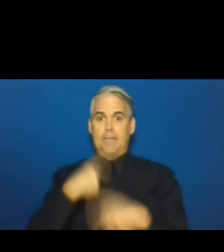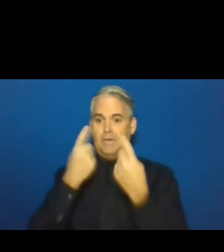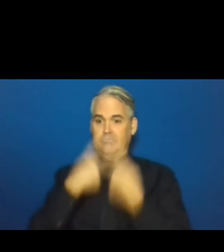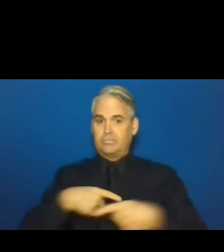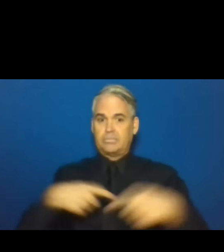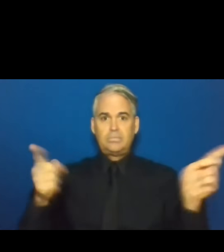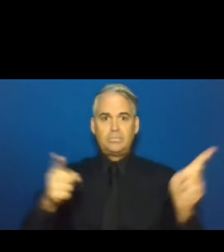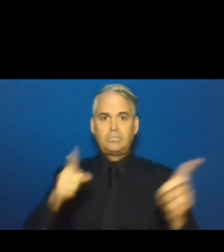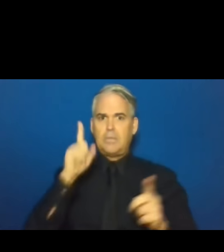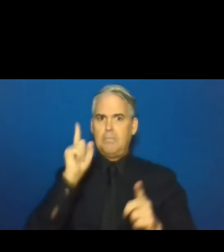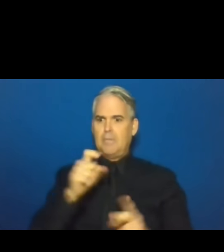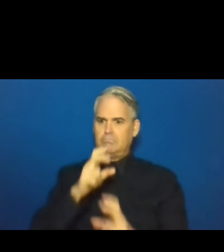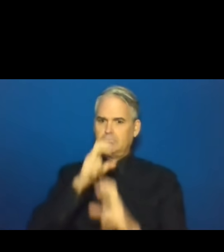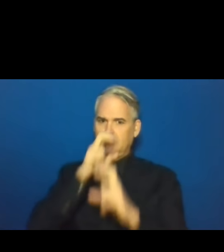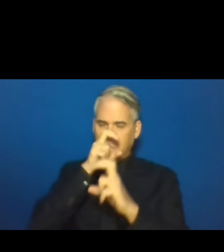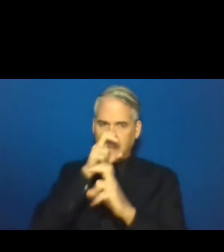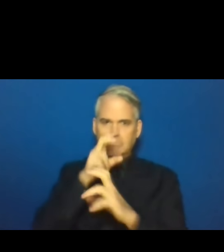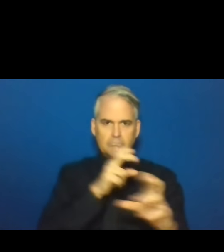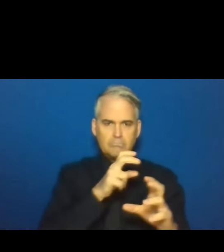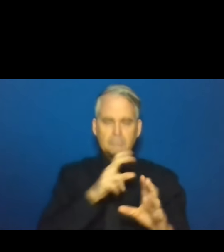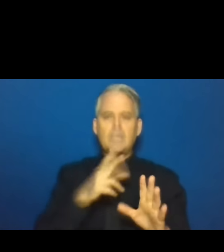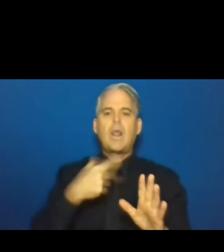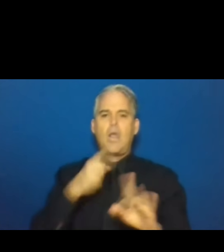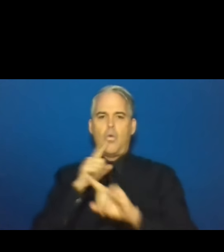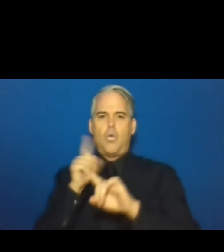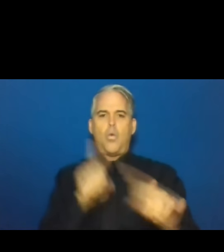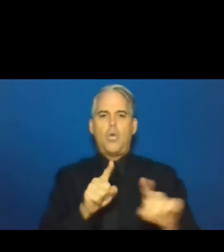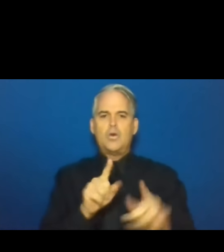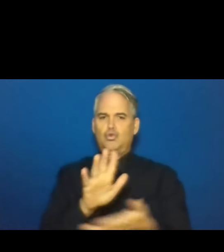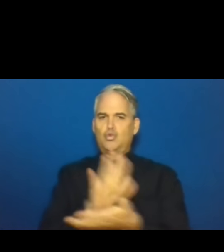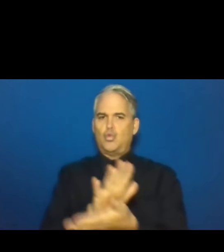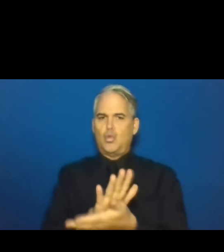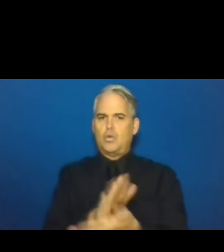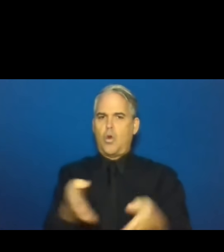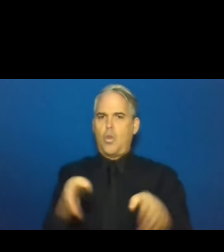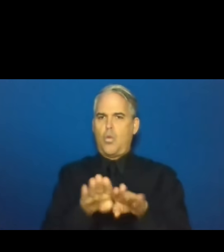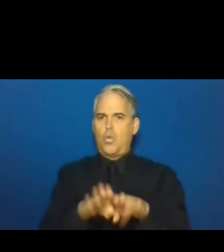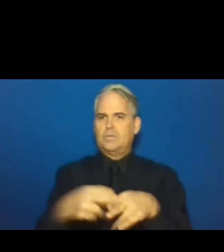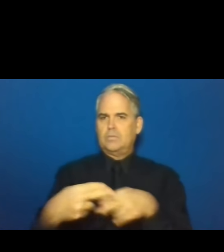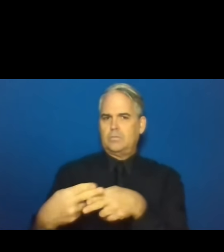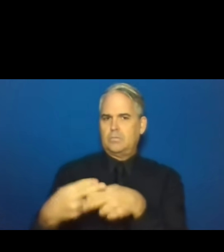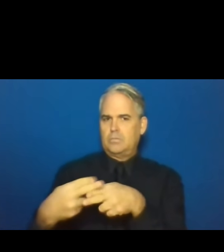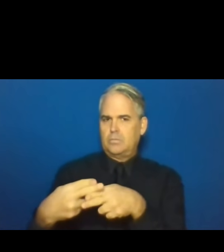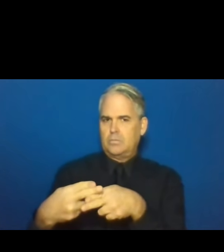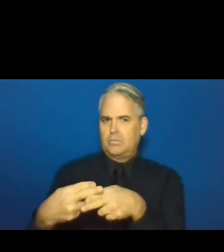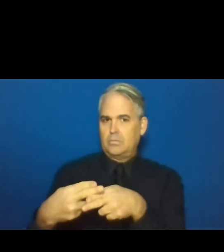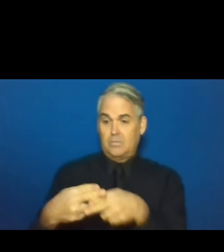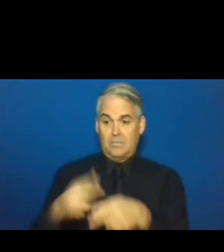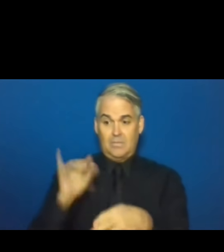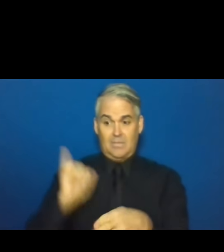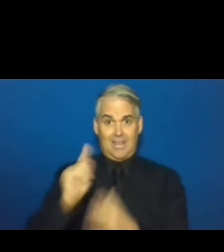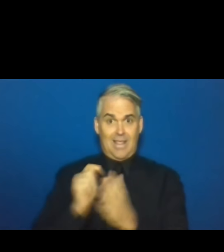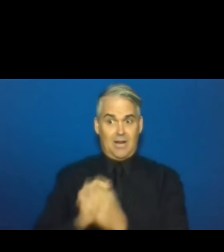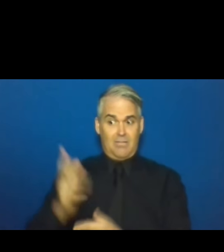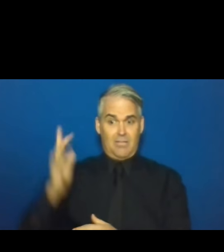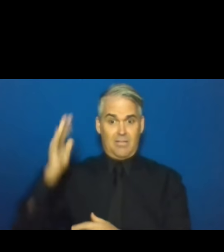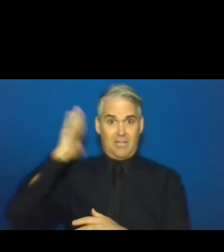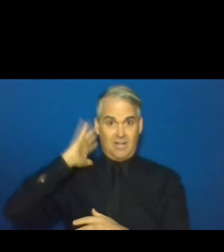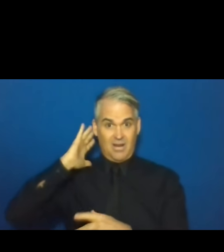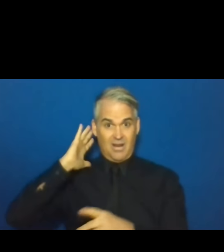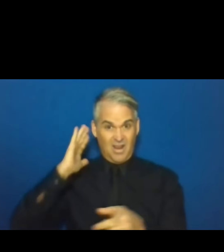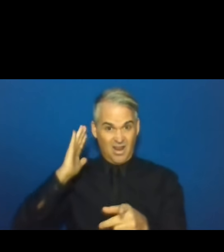March was to temporarily close schools. At that time, none of us could have imagined that we would have some children in our